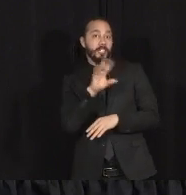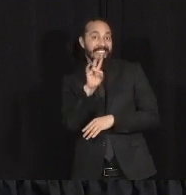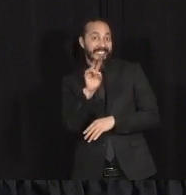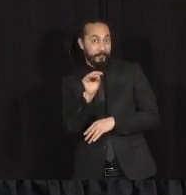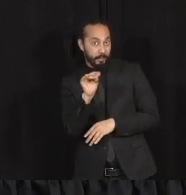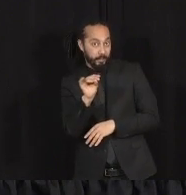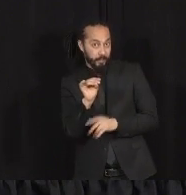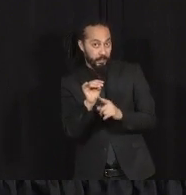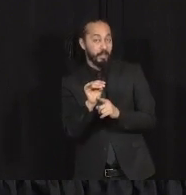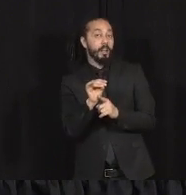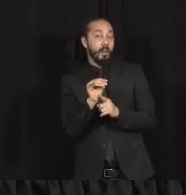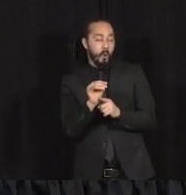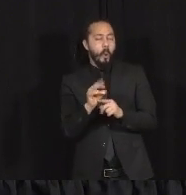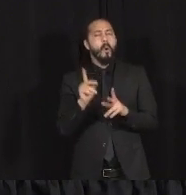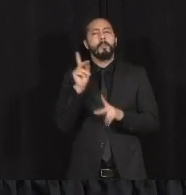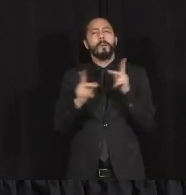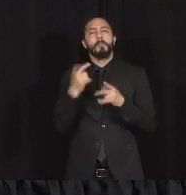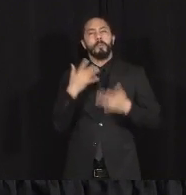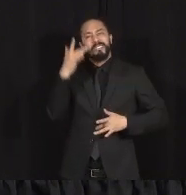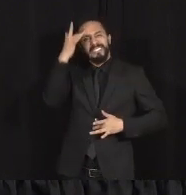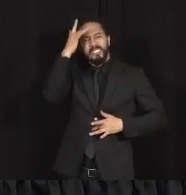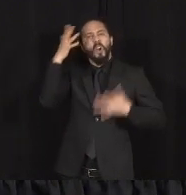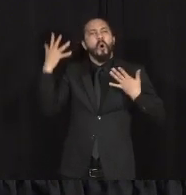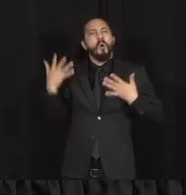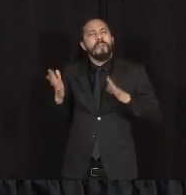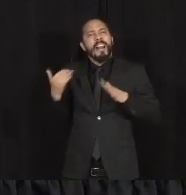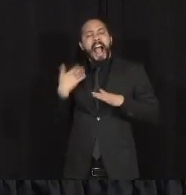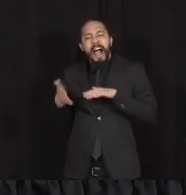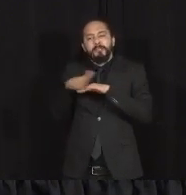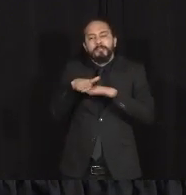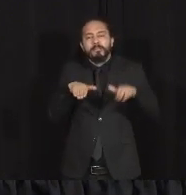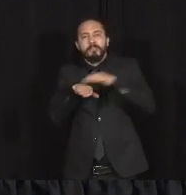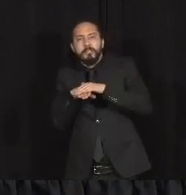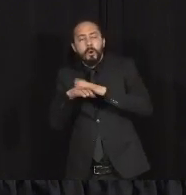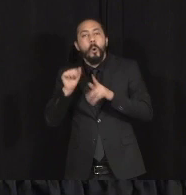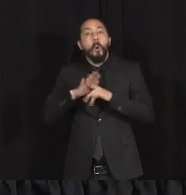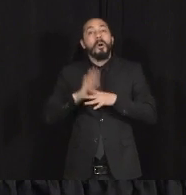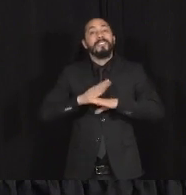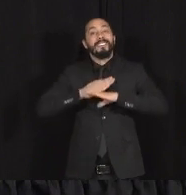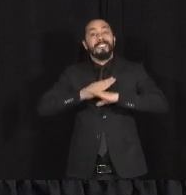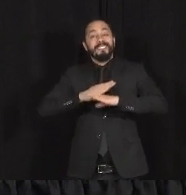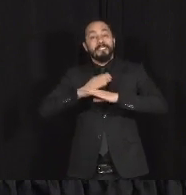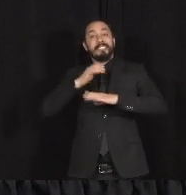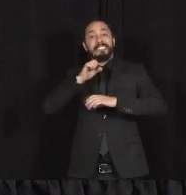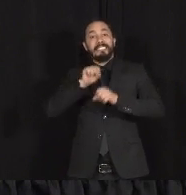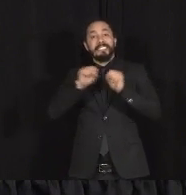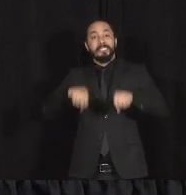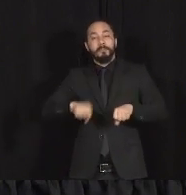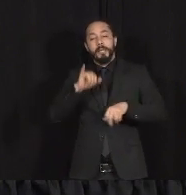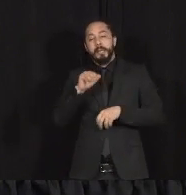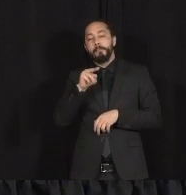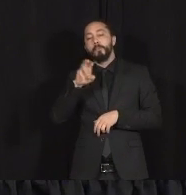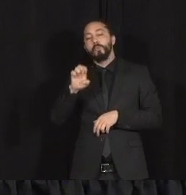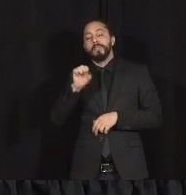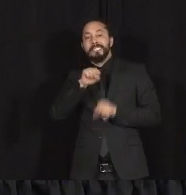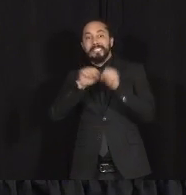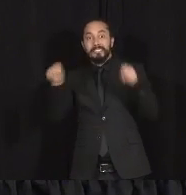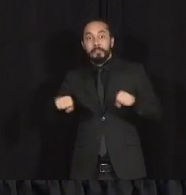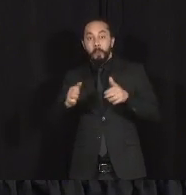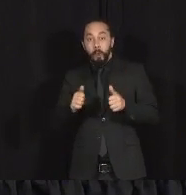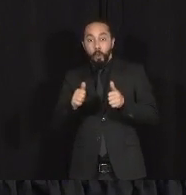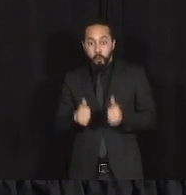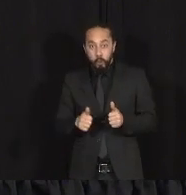are immunocompromised has been very strongly recommended. We also have